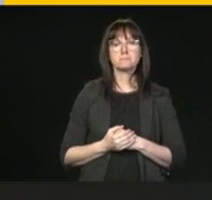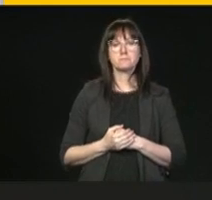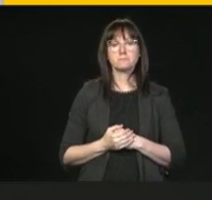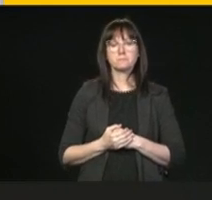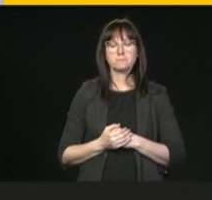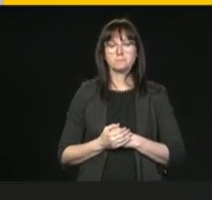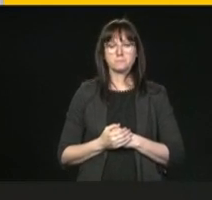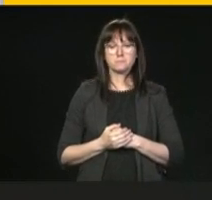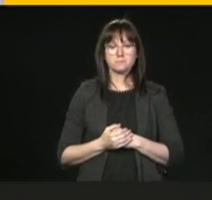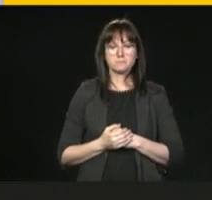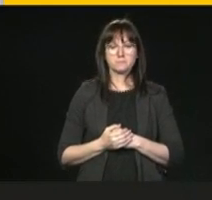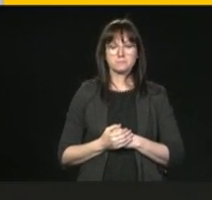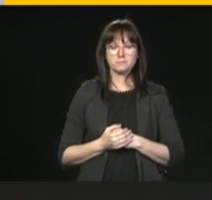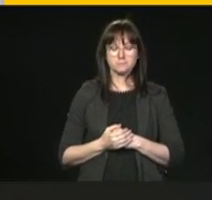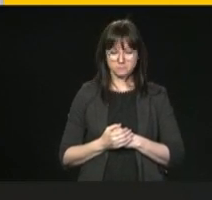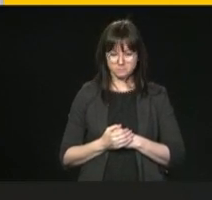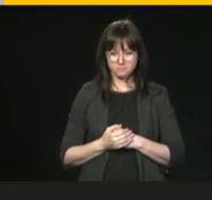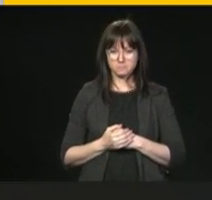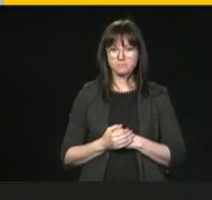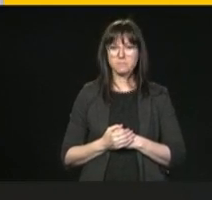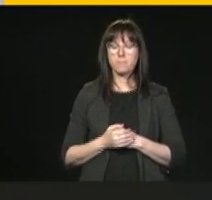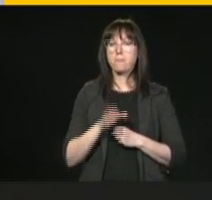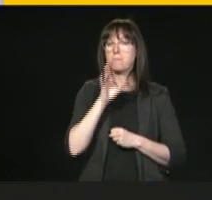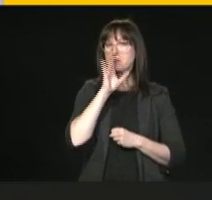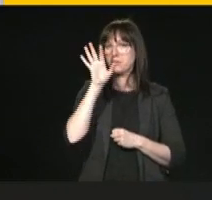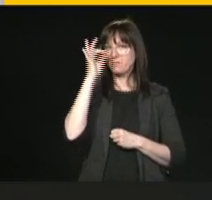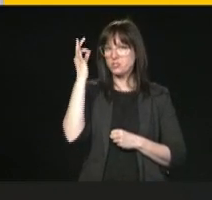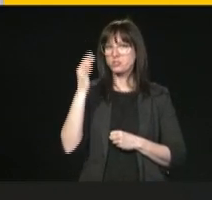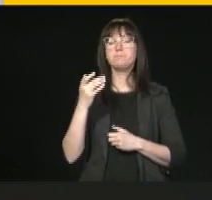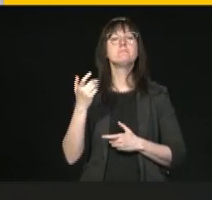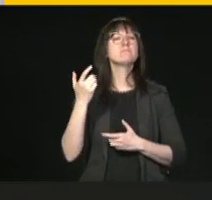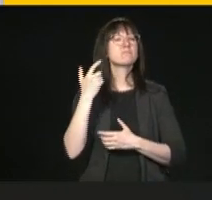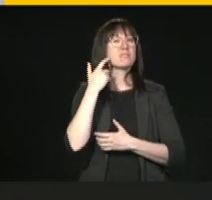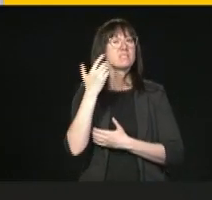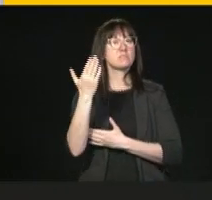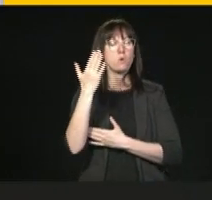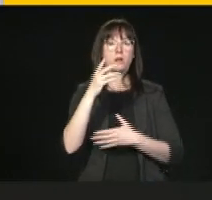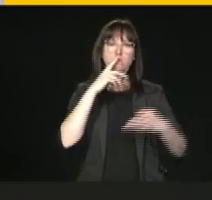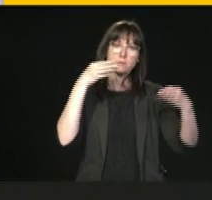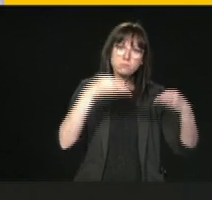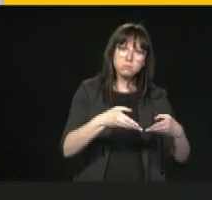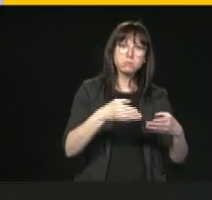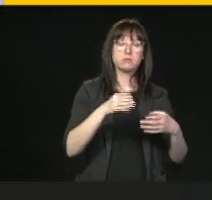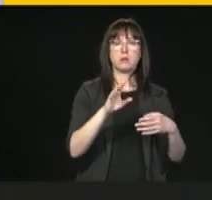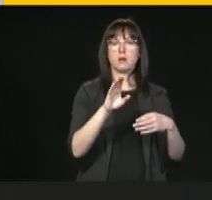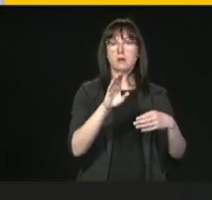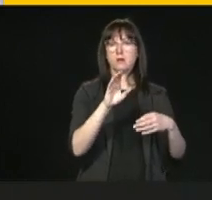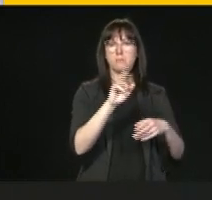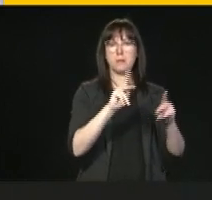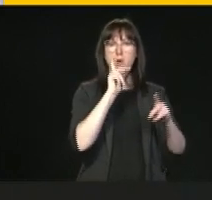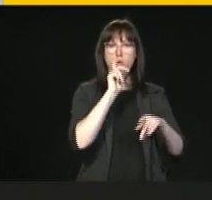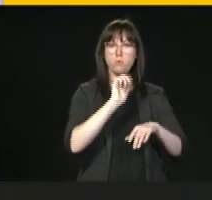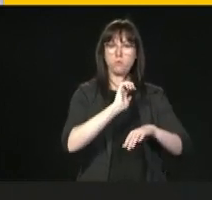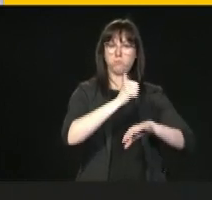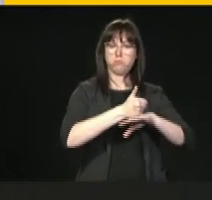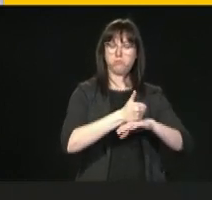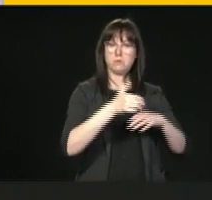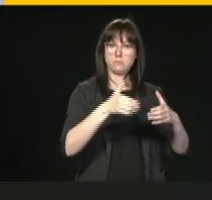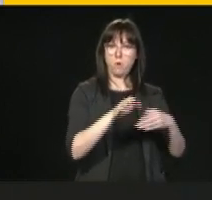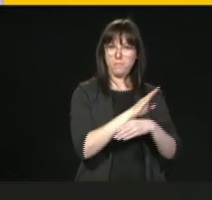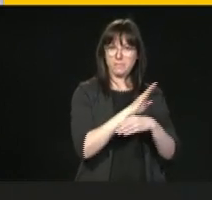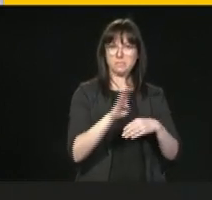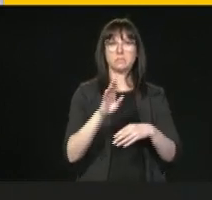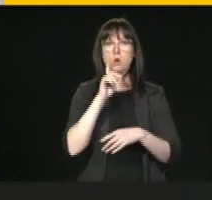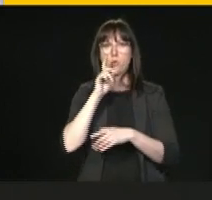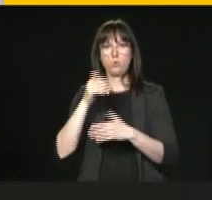Ce matin, this morning, I want to speak directly to entrepreneurs and small business owners. I know that